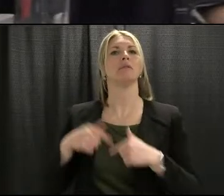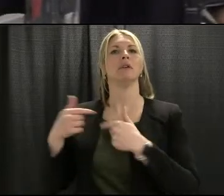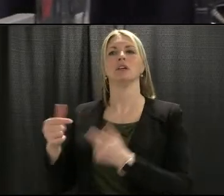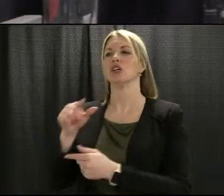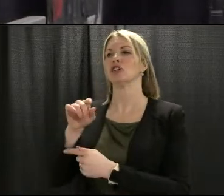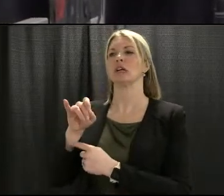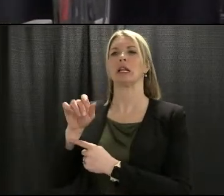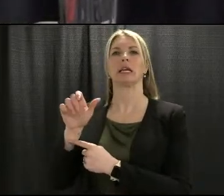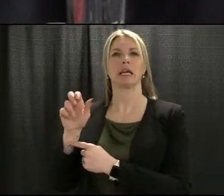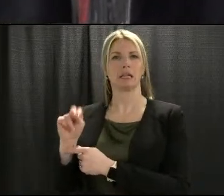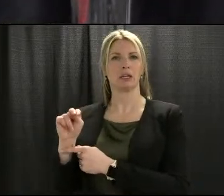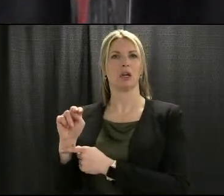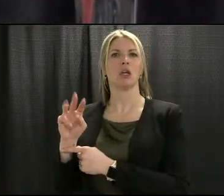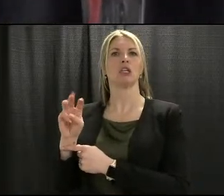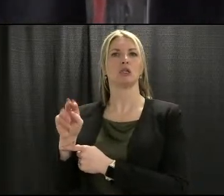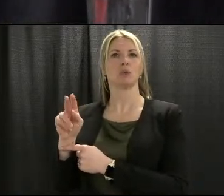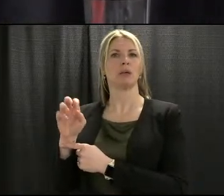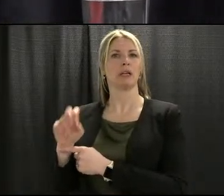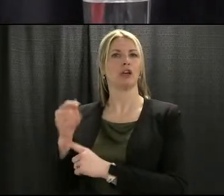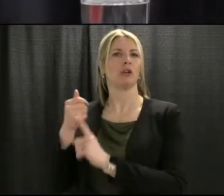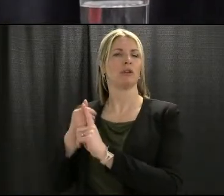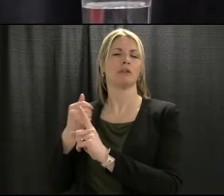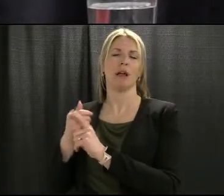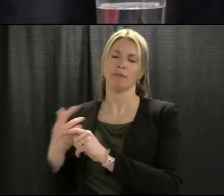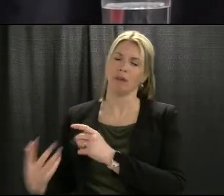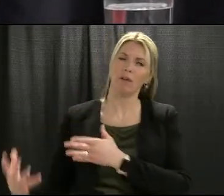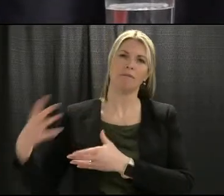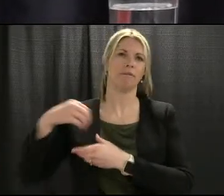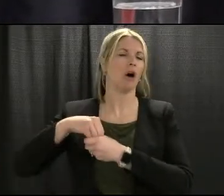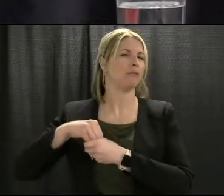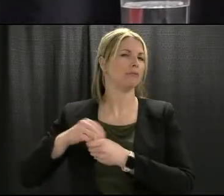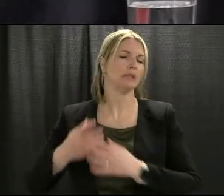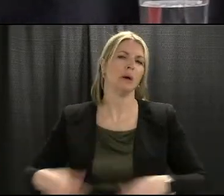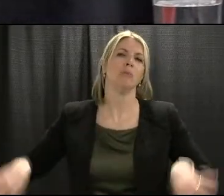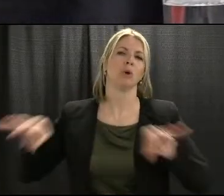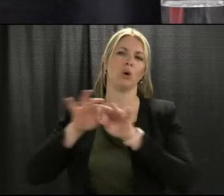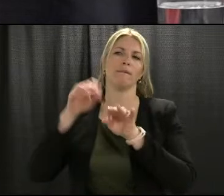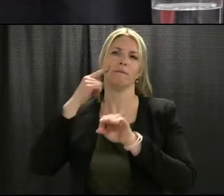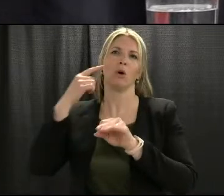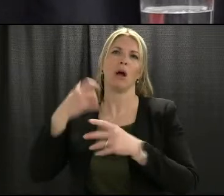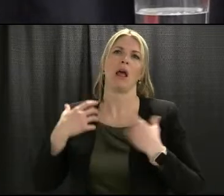an integral part of our transformation team in the province.